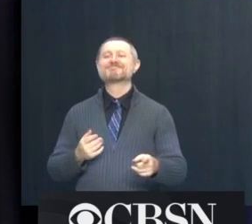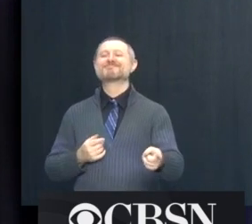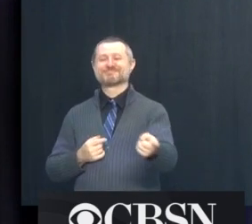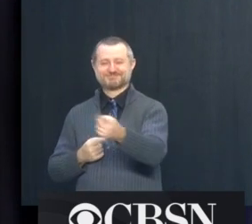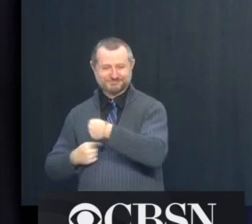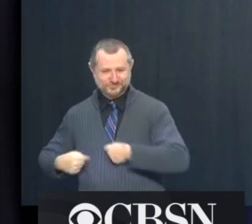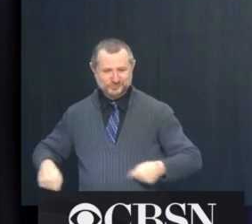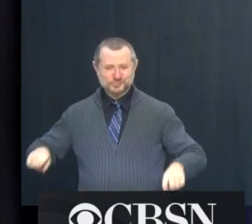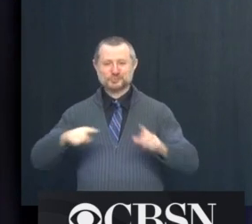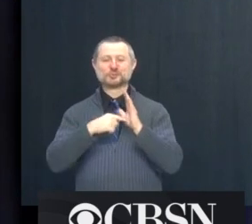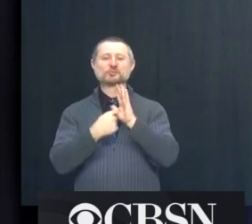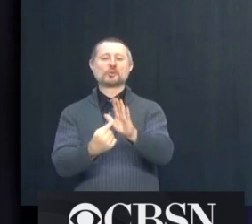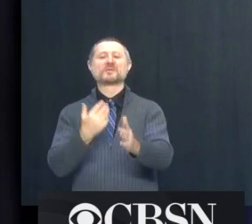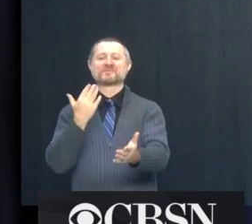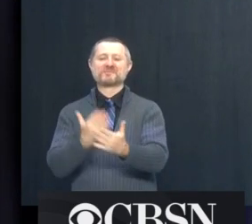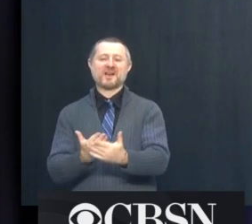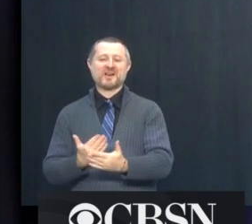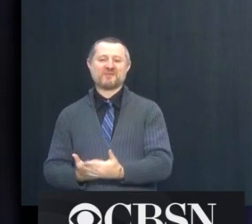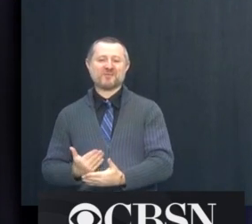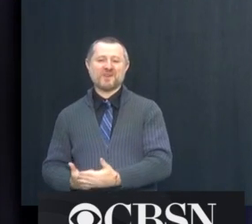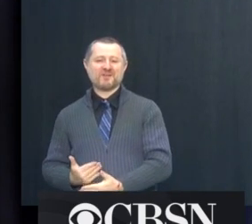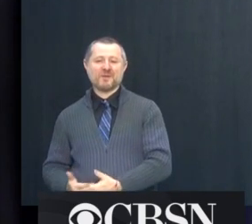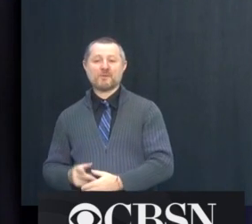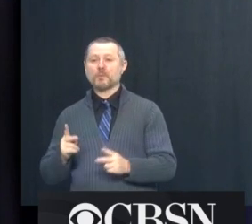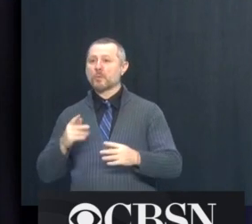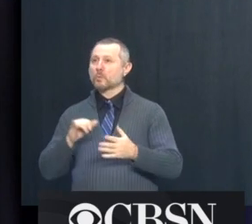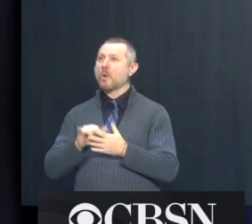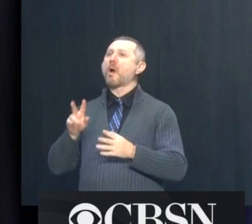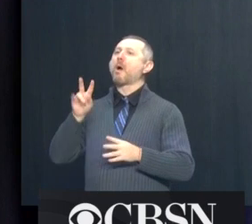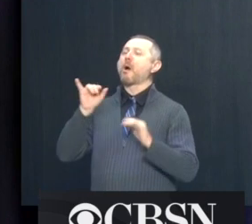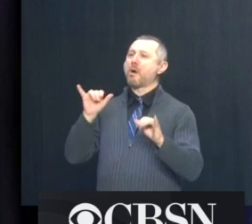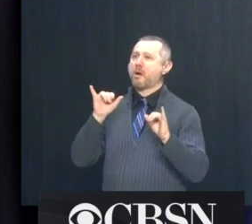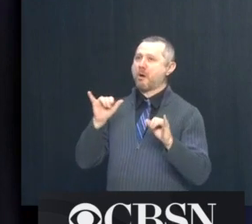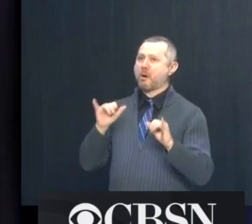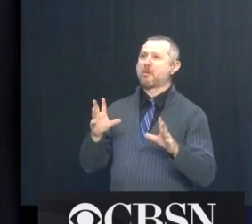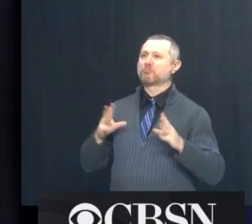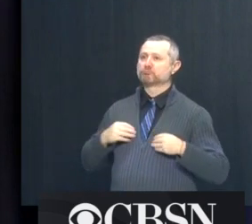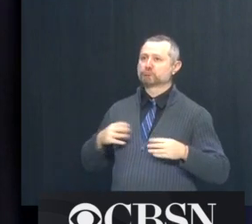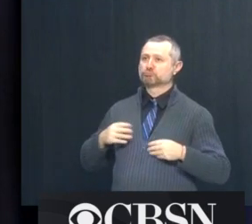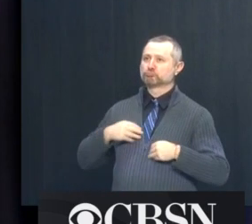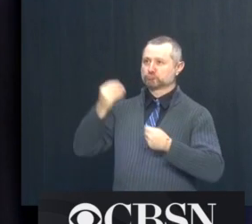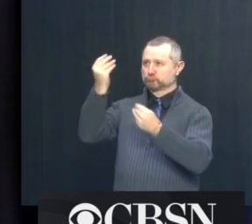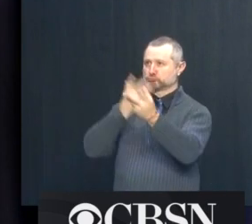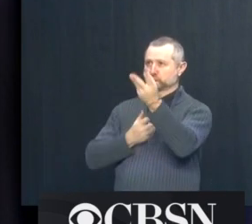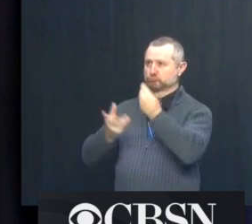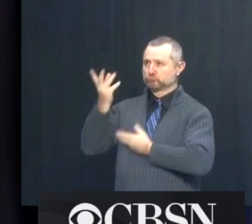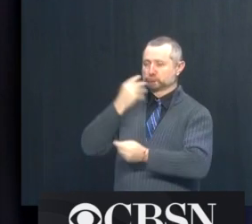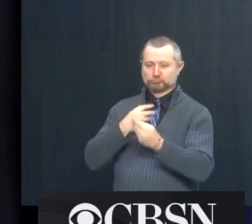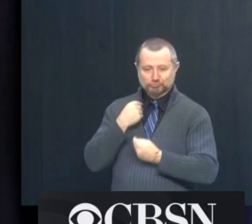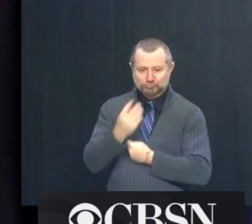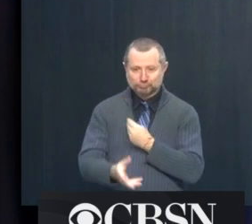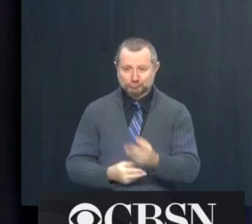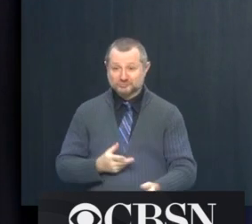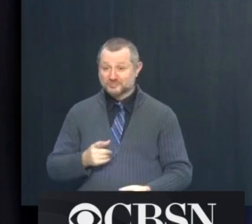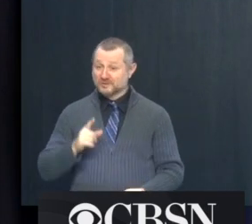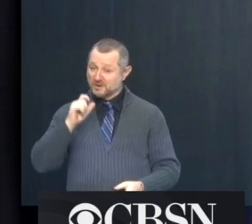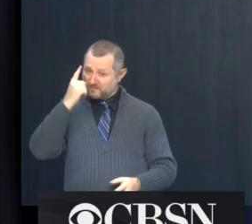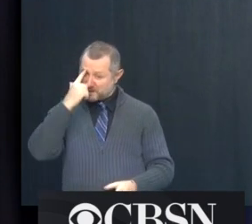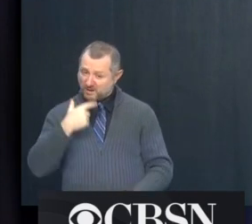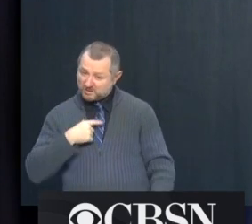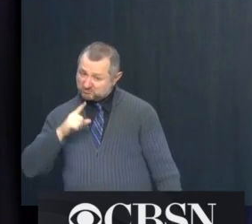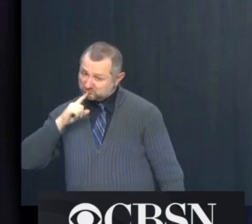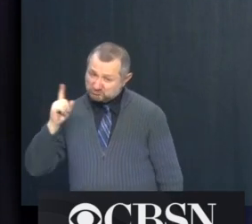told the truth and New Yorkers responded. There was no government enforcement of